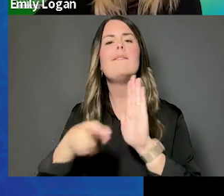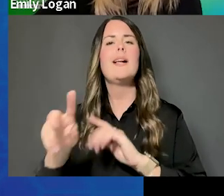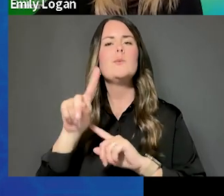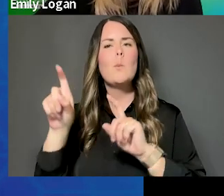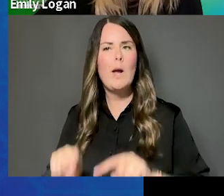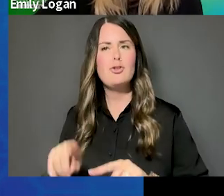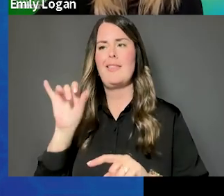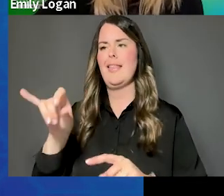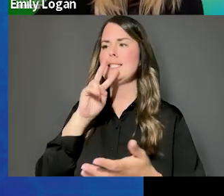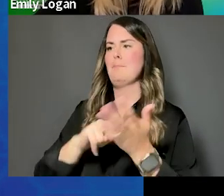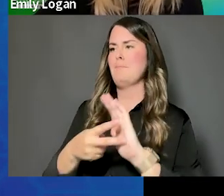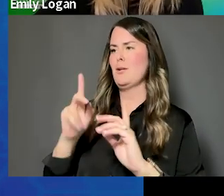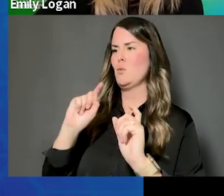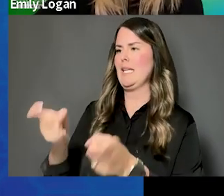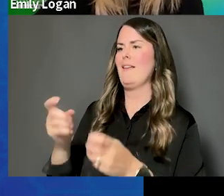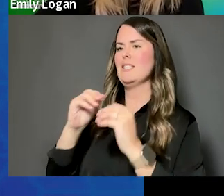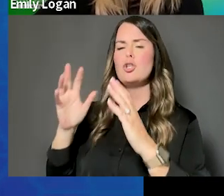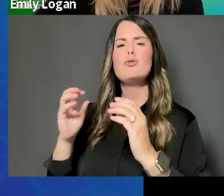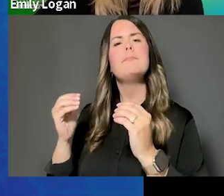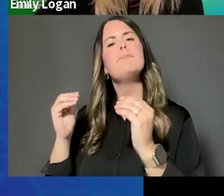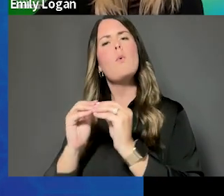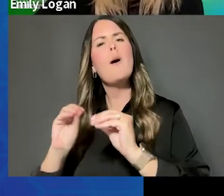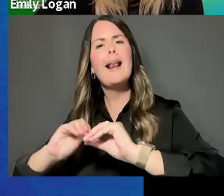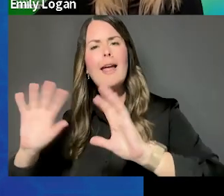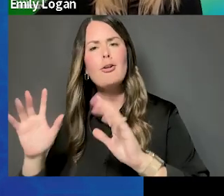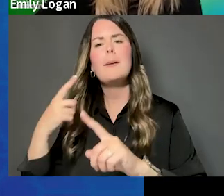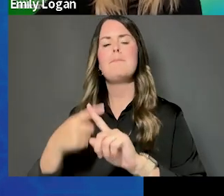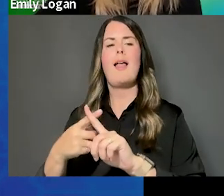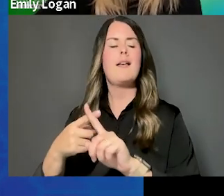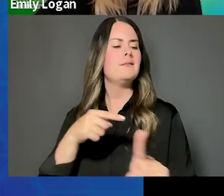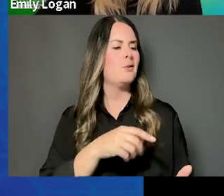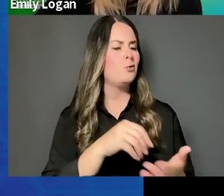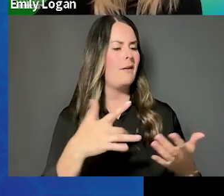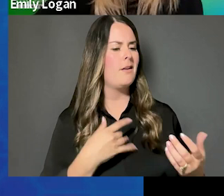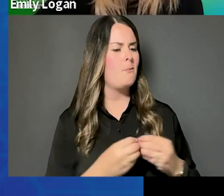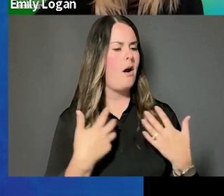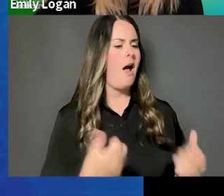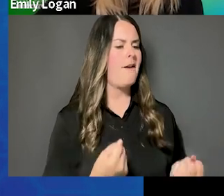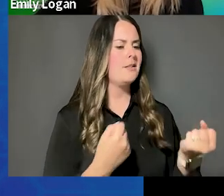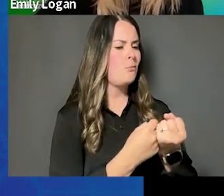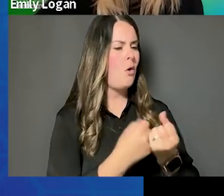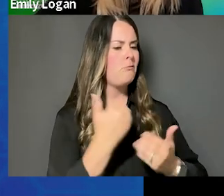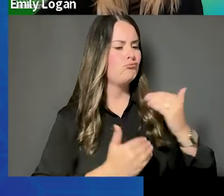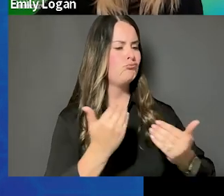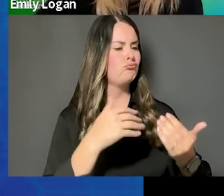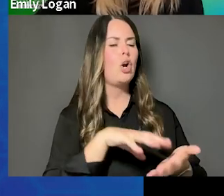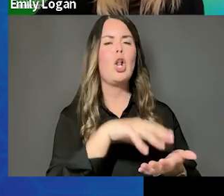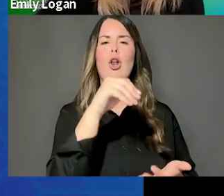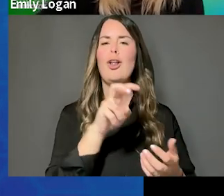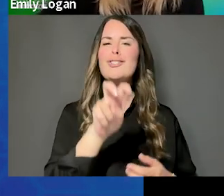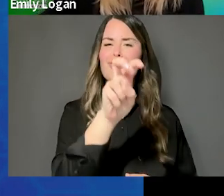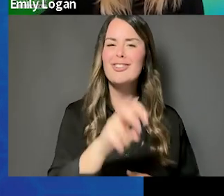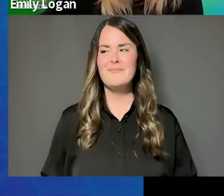and reflection questions are all meant to give teachers greater clarity, which in turn helps students feel more confident and supported in their learning